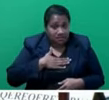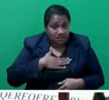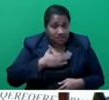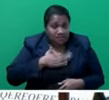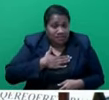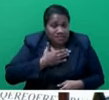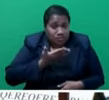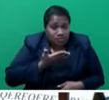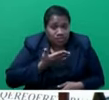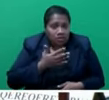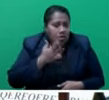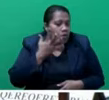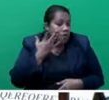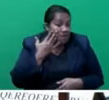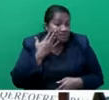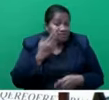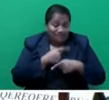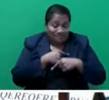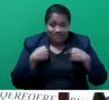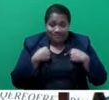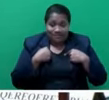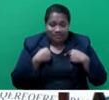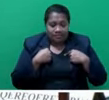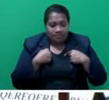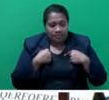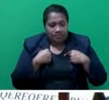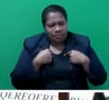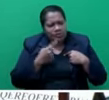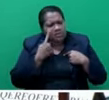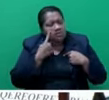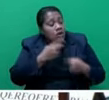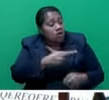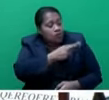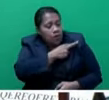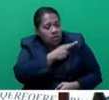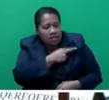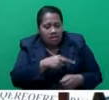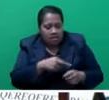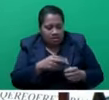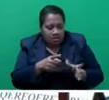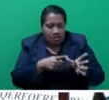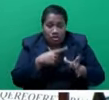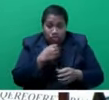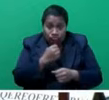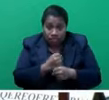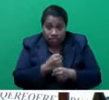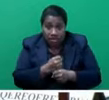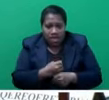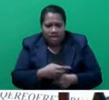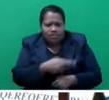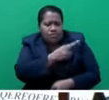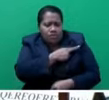Speaker, when we look at the role of the Auditor General and we look at the role of the Public Accounts